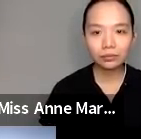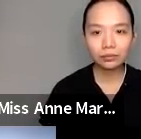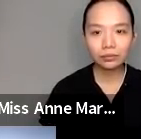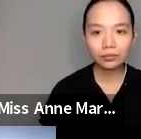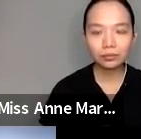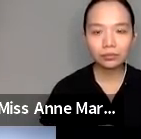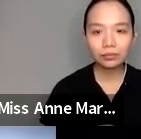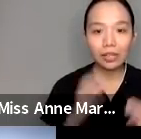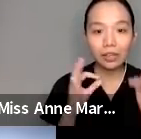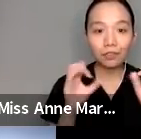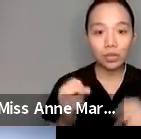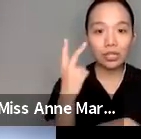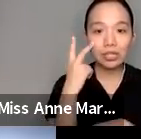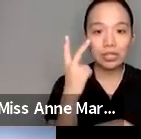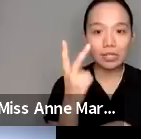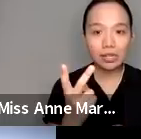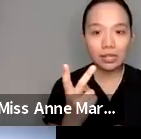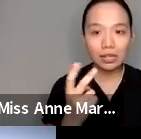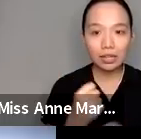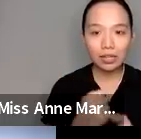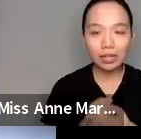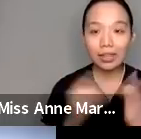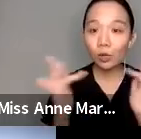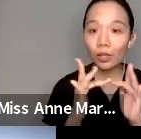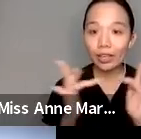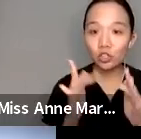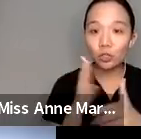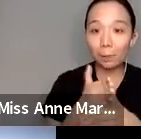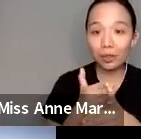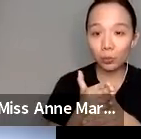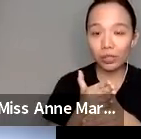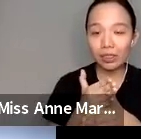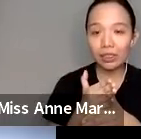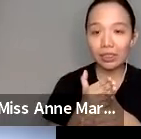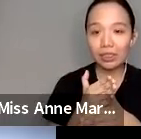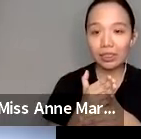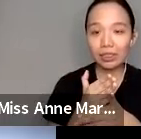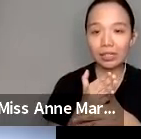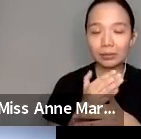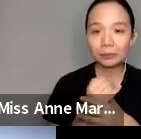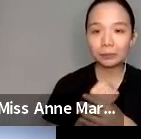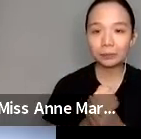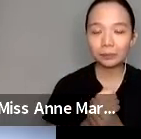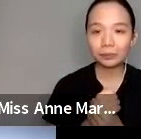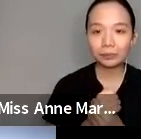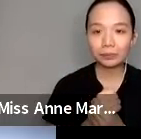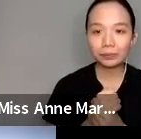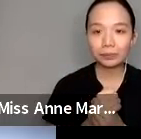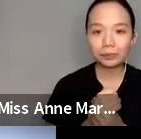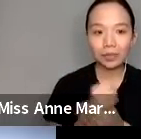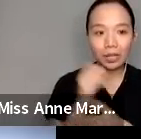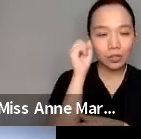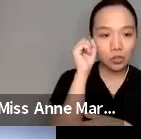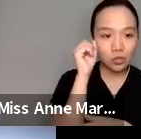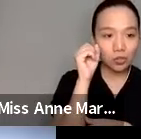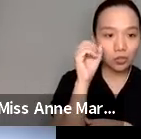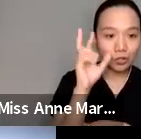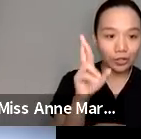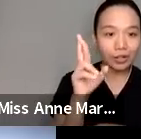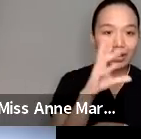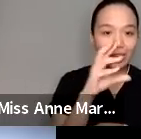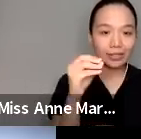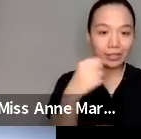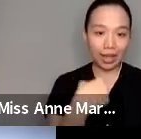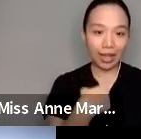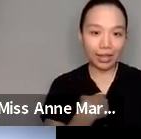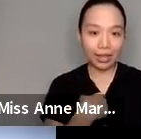We can see that the connection between uh, Sarif and I